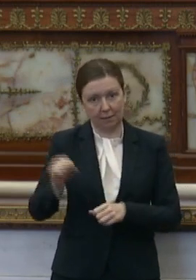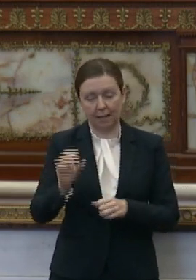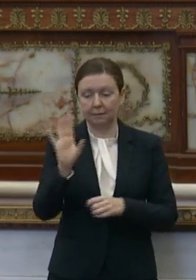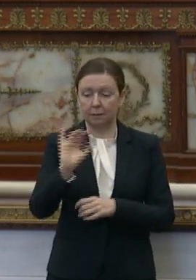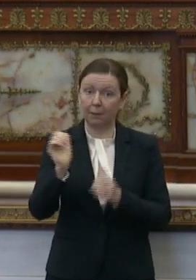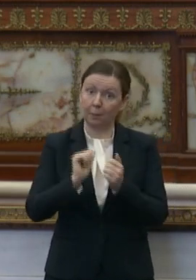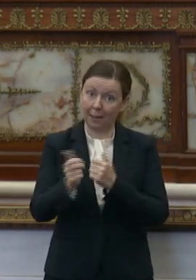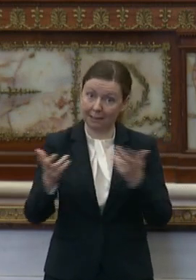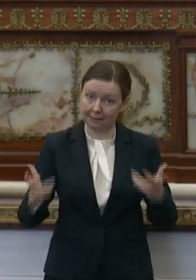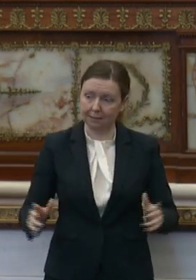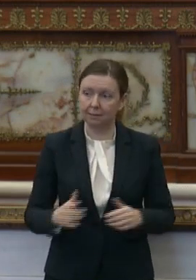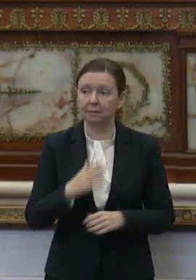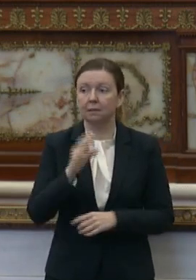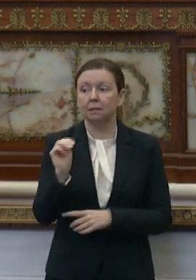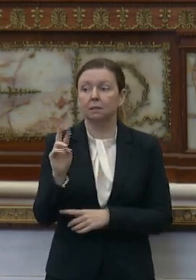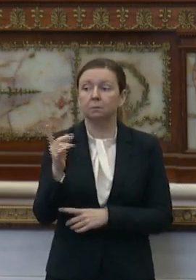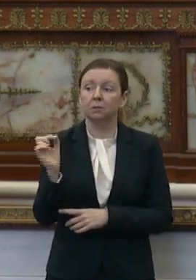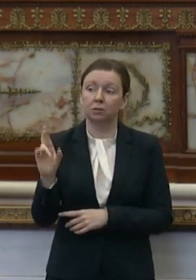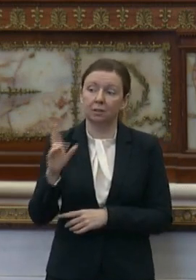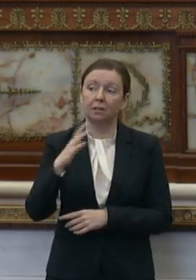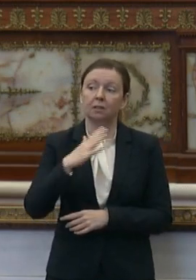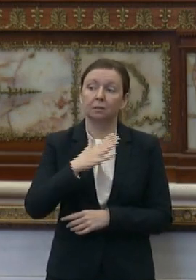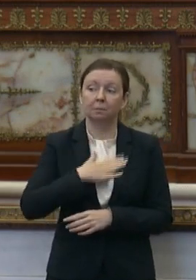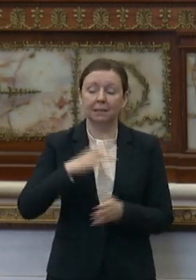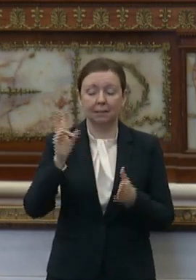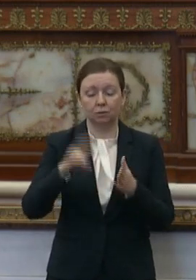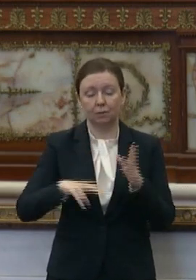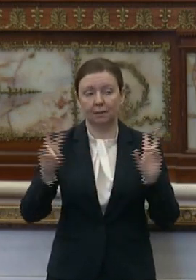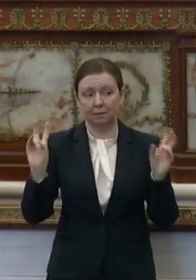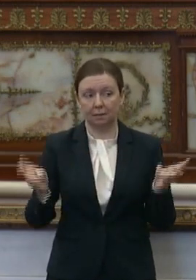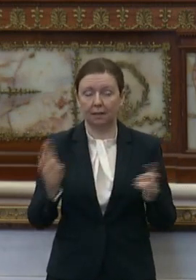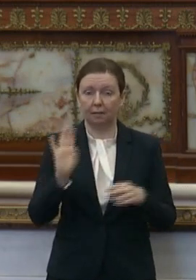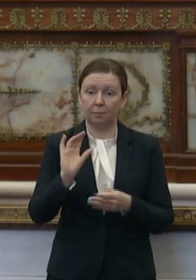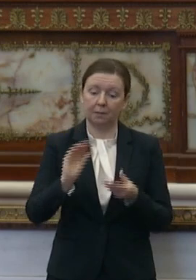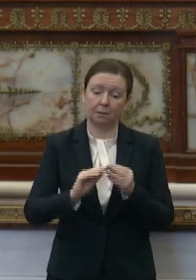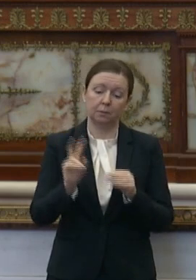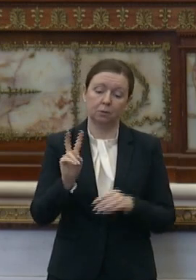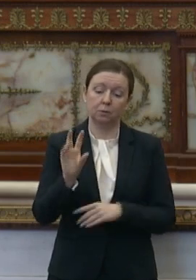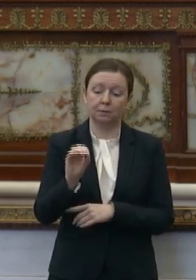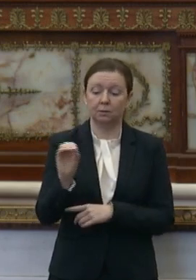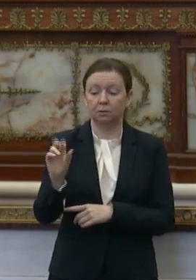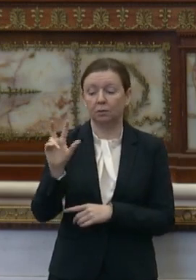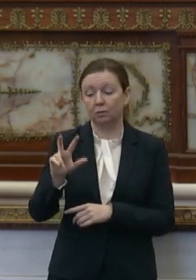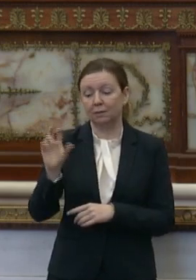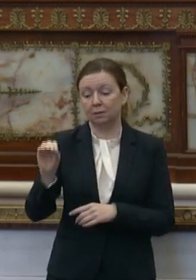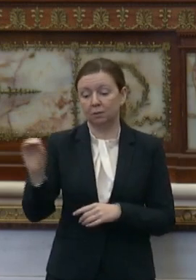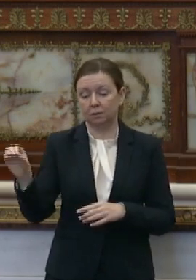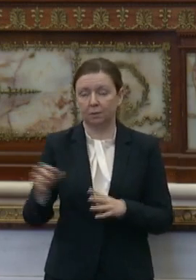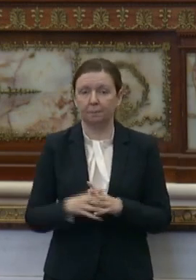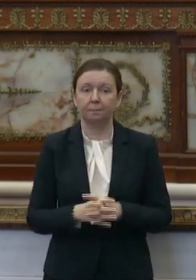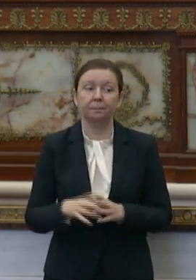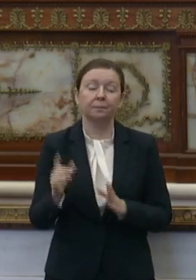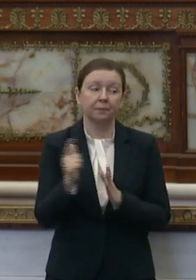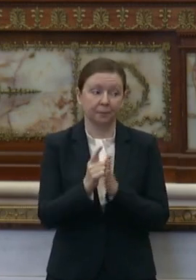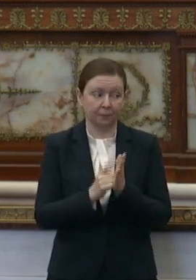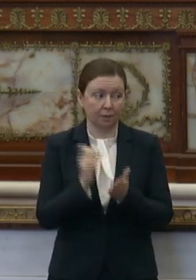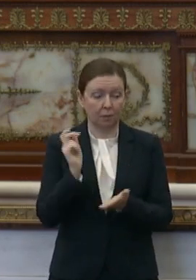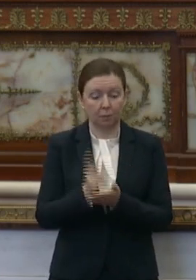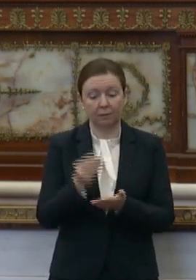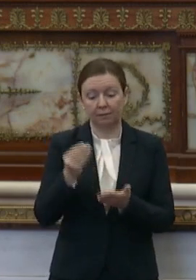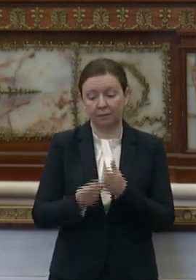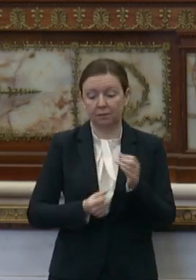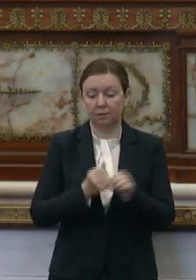passes. Mr. Decker, please read the title of bill number 200-300. An ordinance approving the fiscal